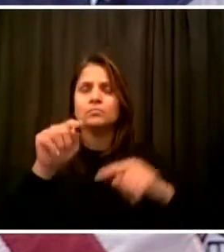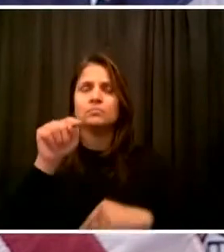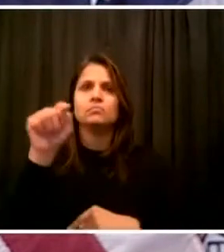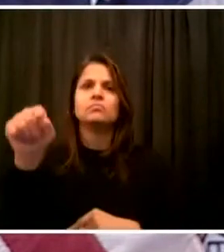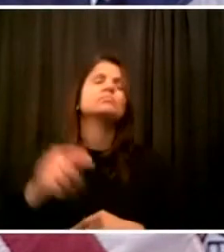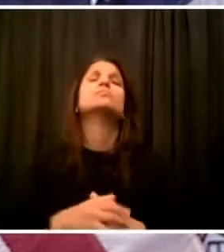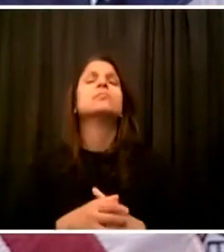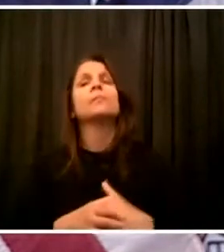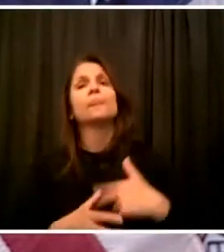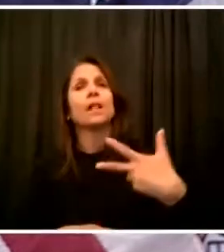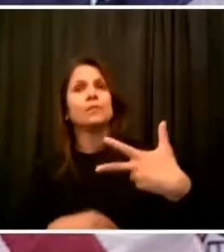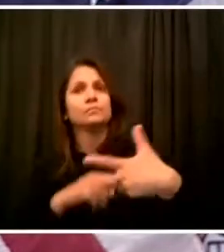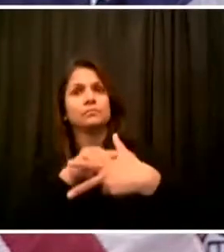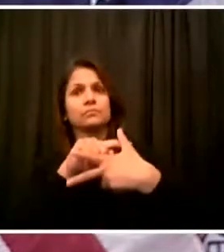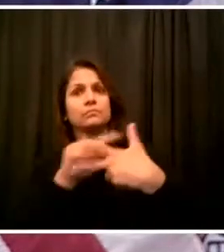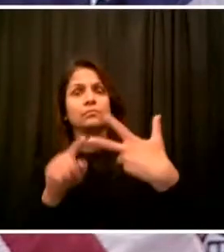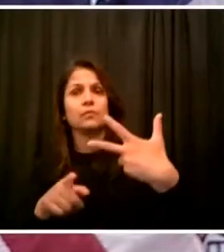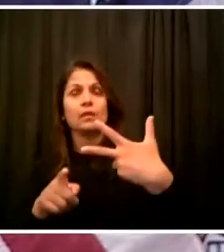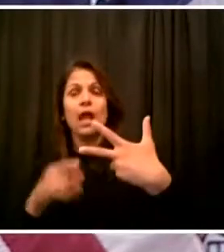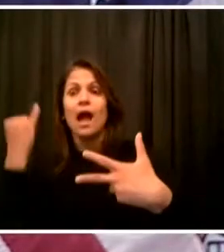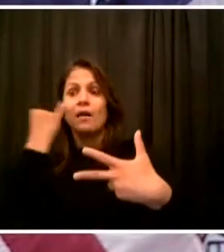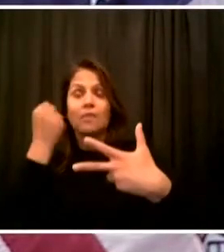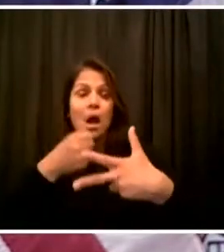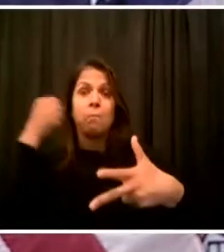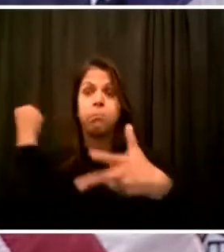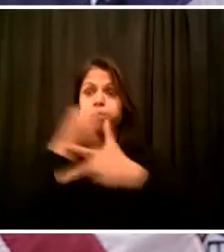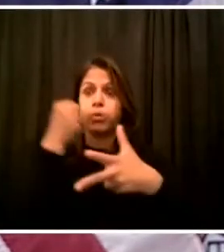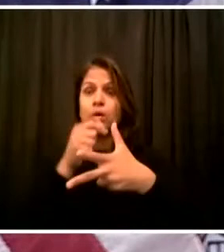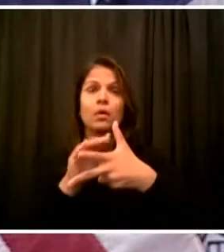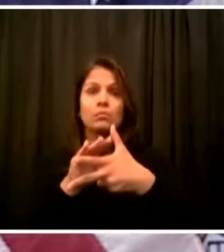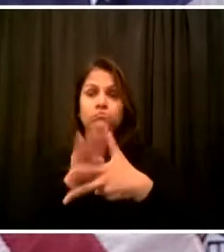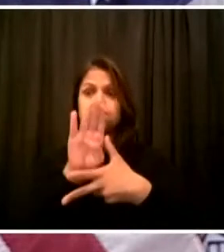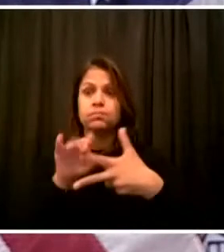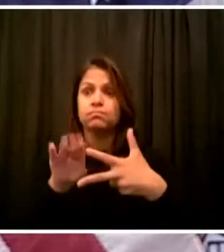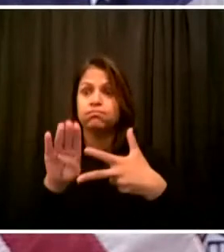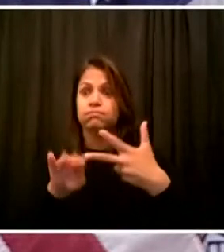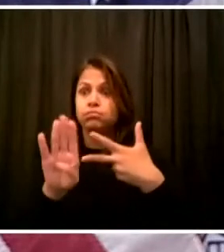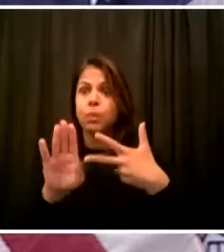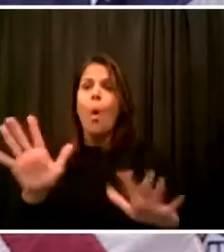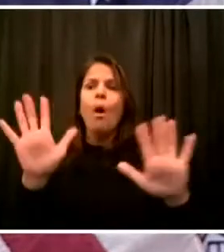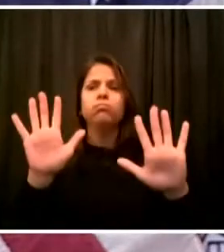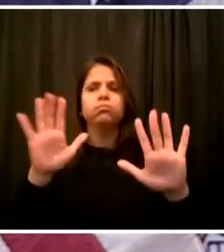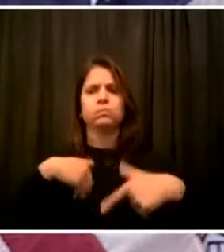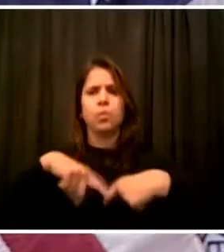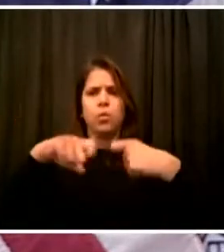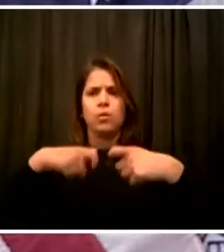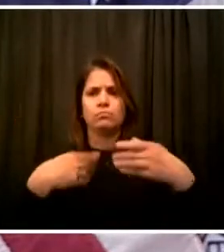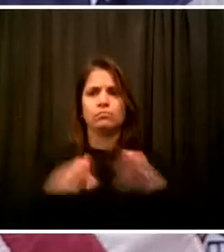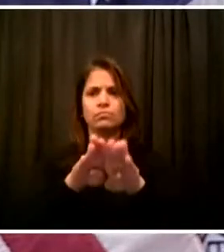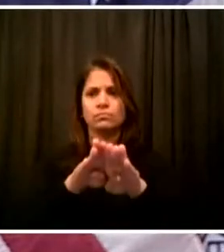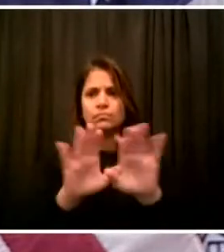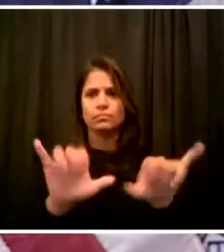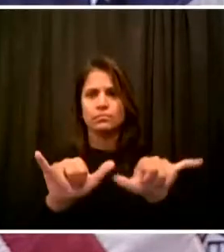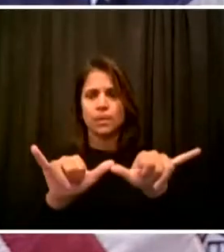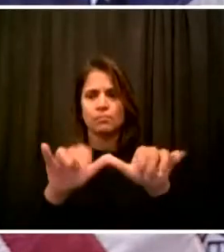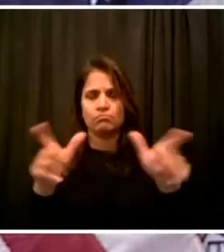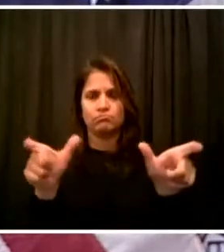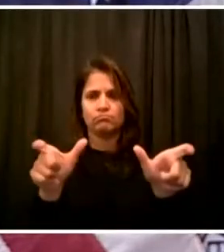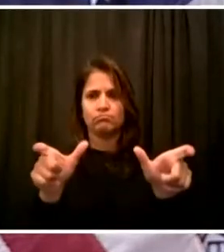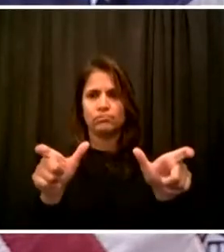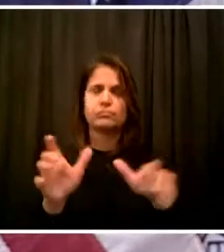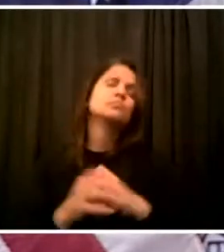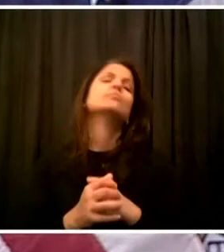your question, I think, hits the nail on the head. The indicators have been moving pretty damn well, not quite as well as I want them to, but pretty damn well. We